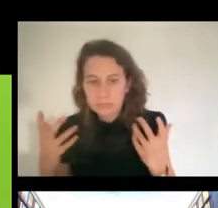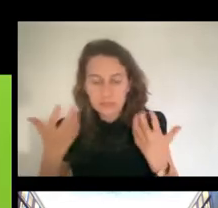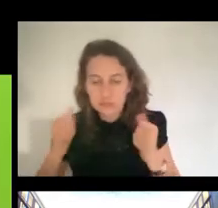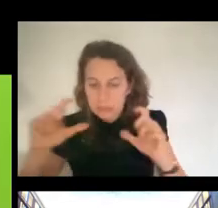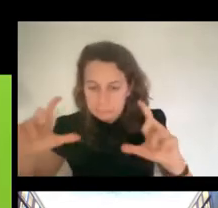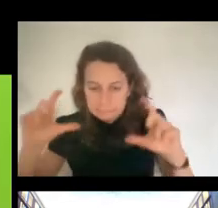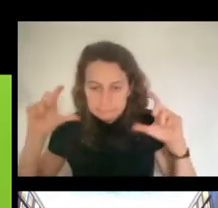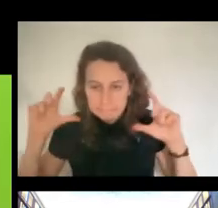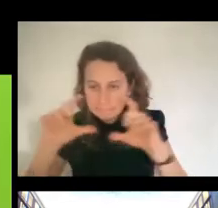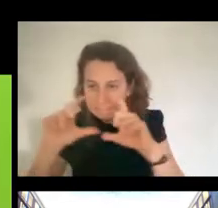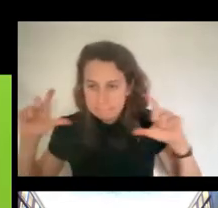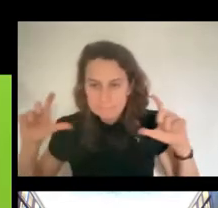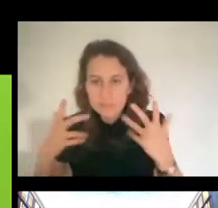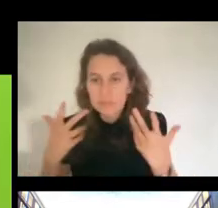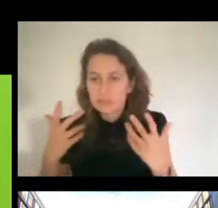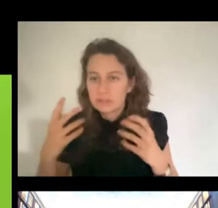us